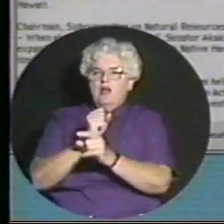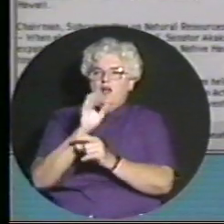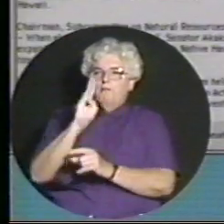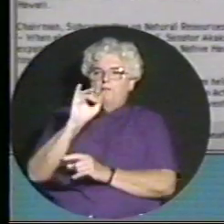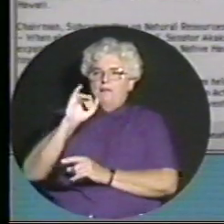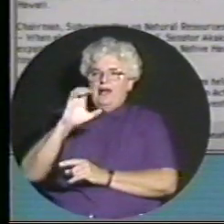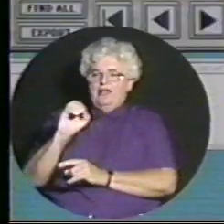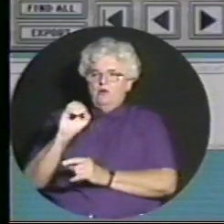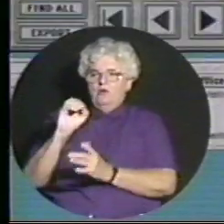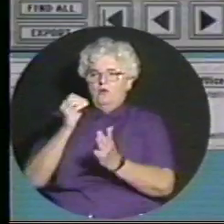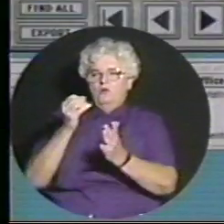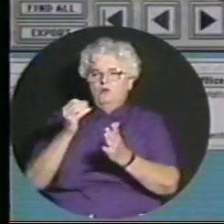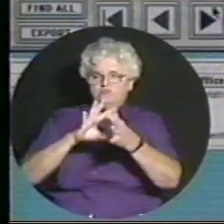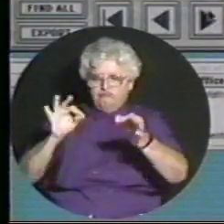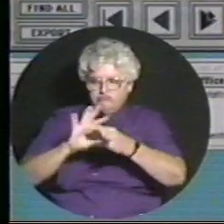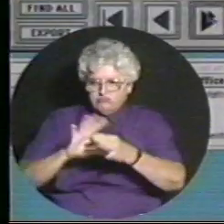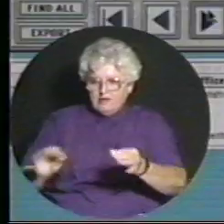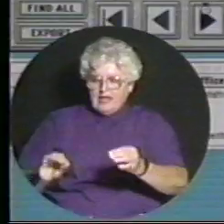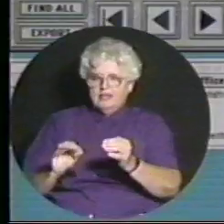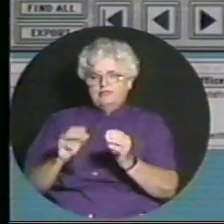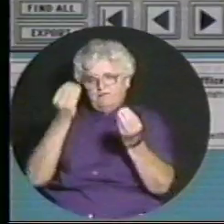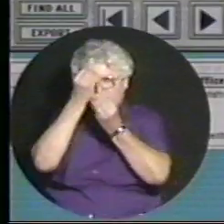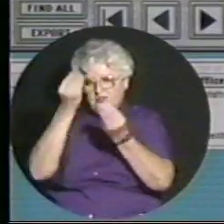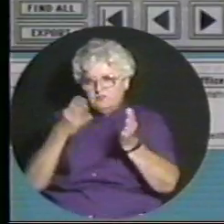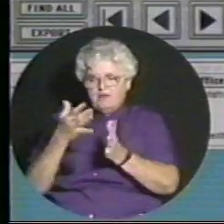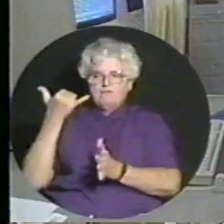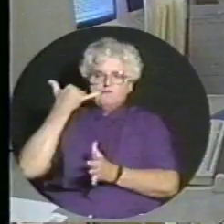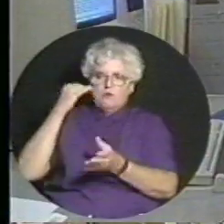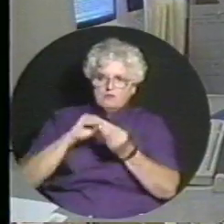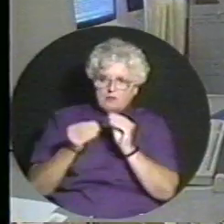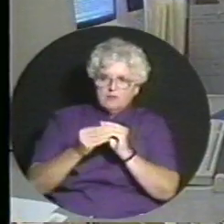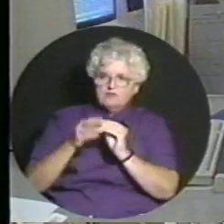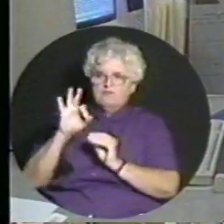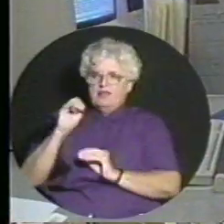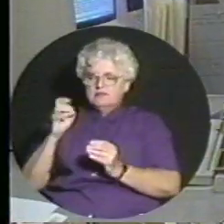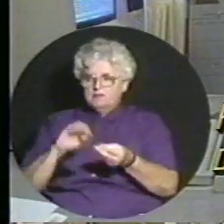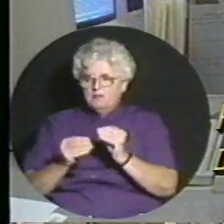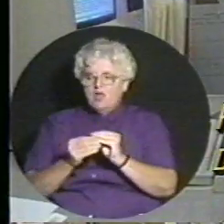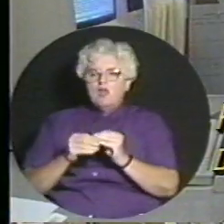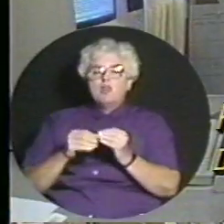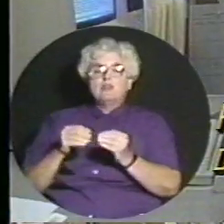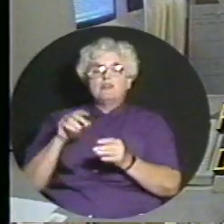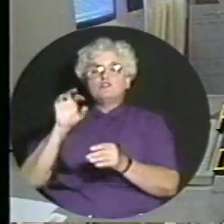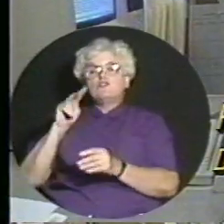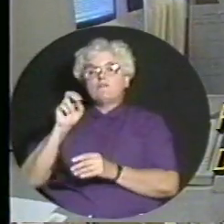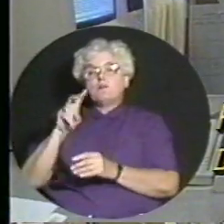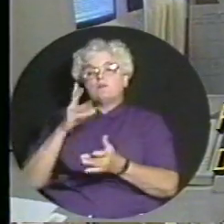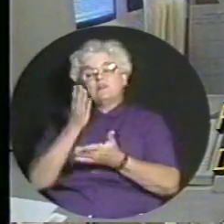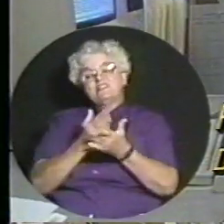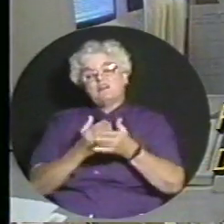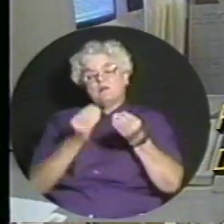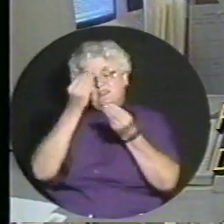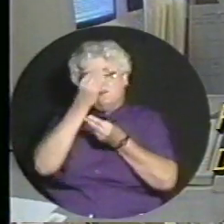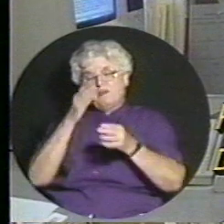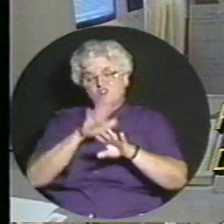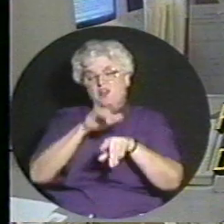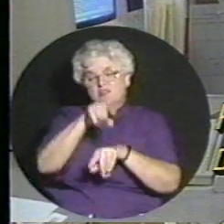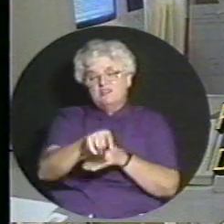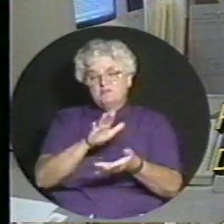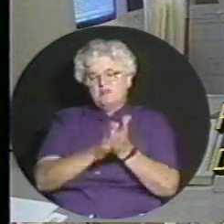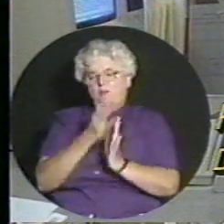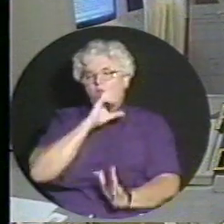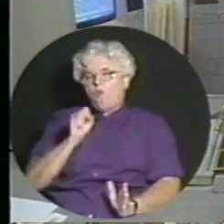and up-to-date reference information like fax numbers and addresses. Come November, when some of the records on this version of Personal Lobbyist